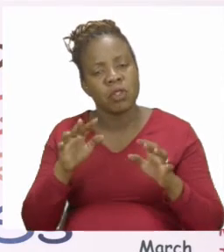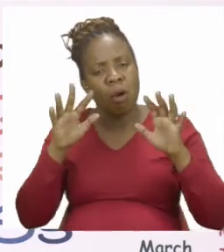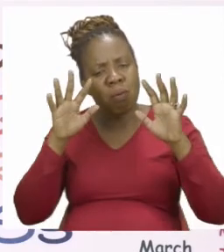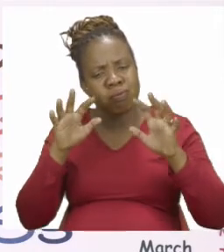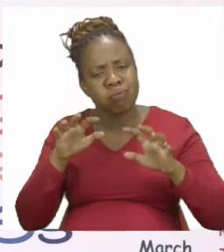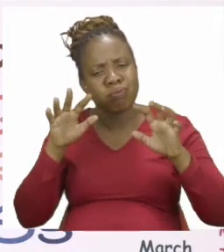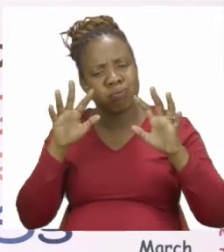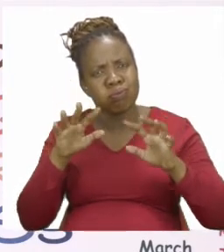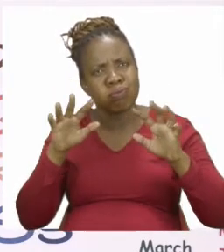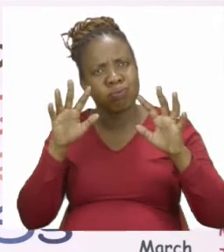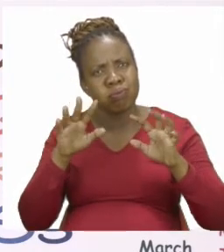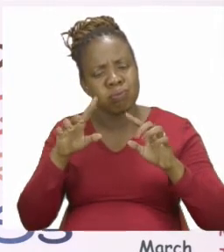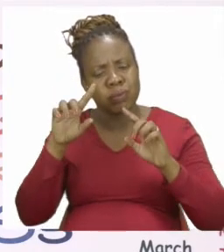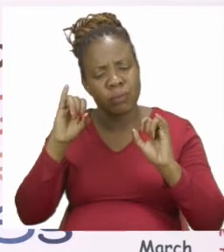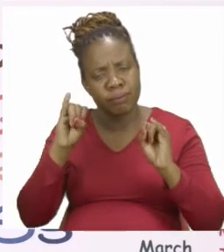Aus.